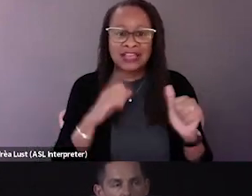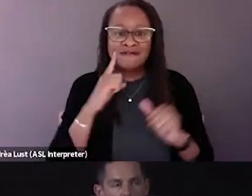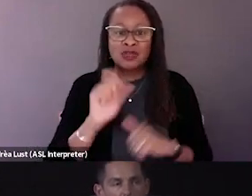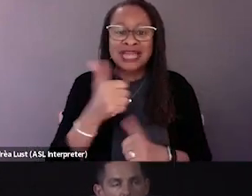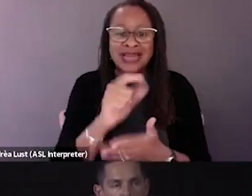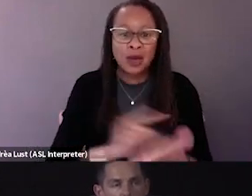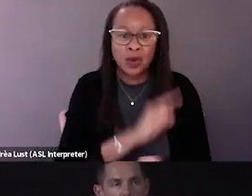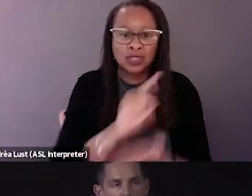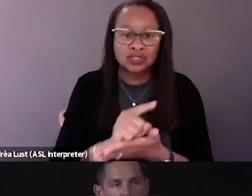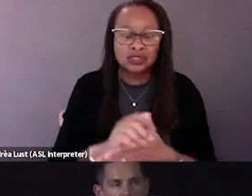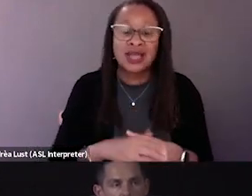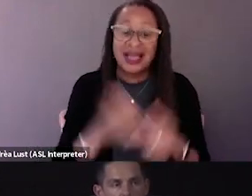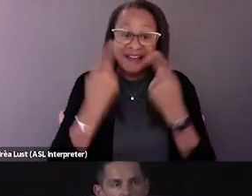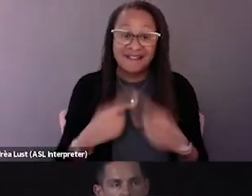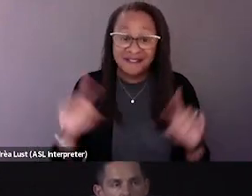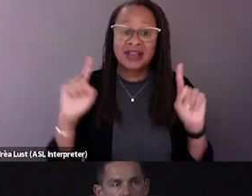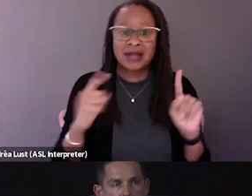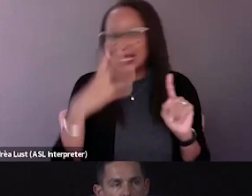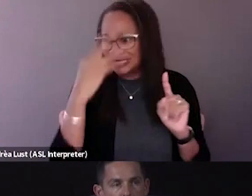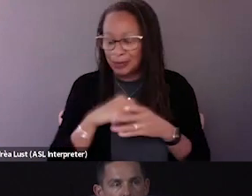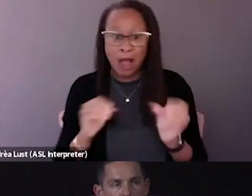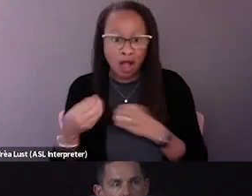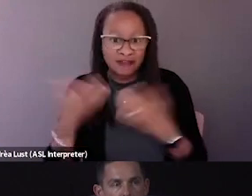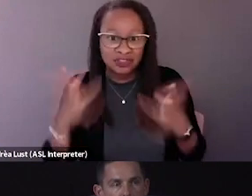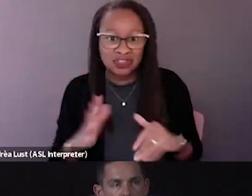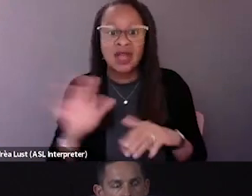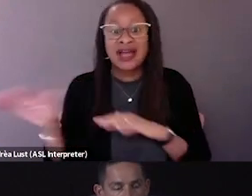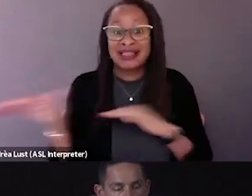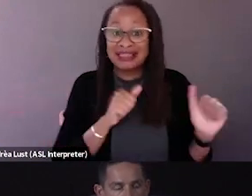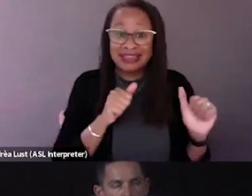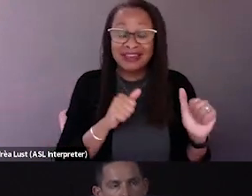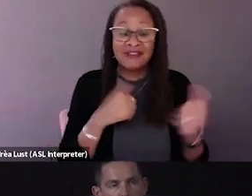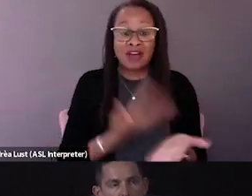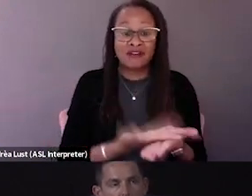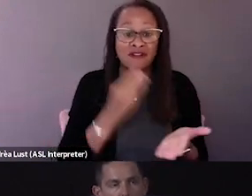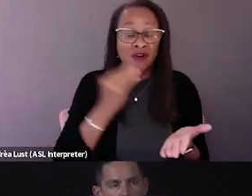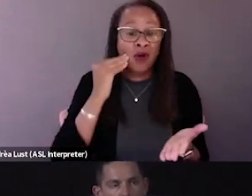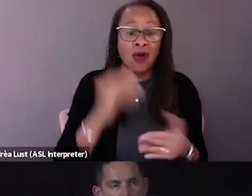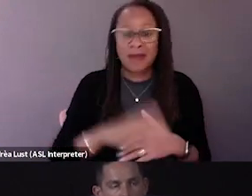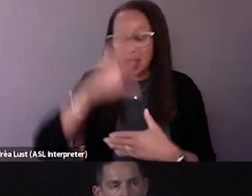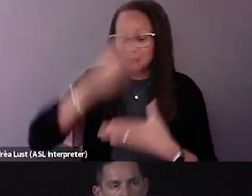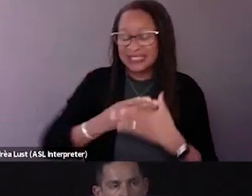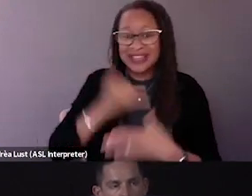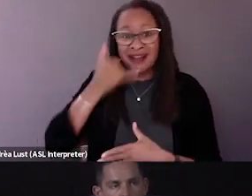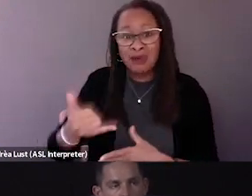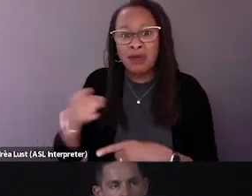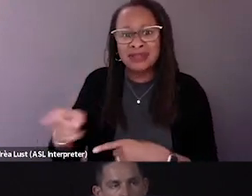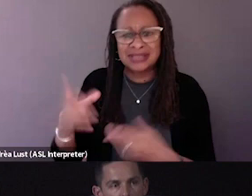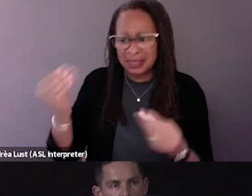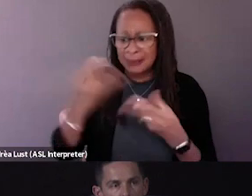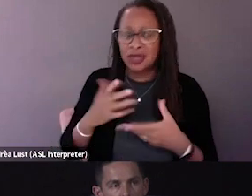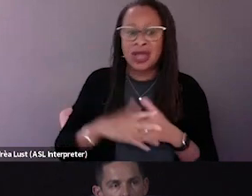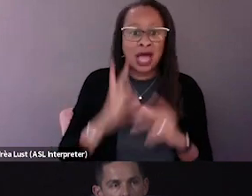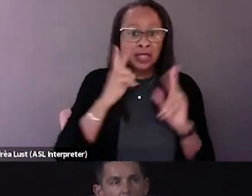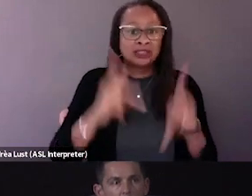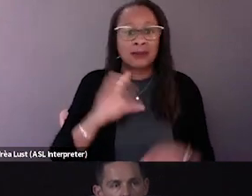right? So I sleep in my office. I finally leave, go home, call my son, going, wow, this pain medicine really got me. He looks it up.